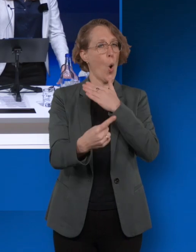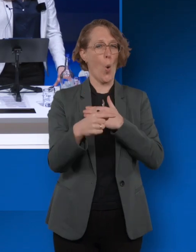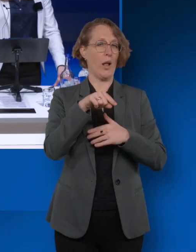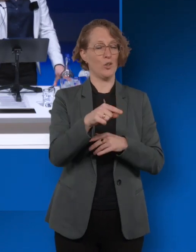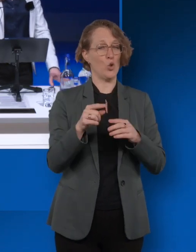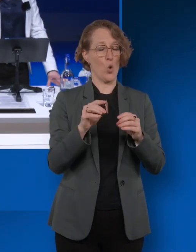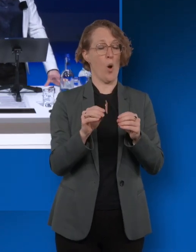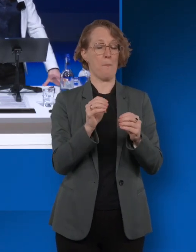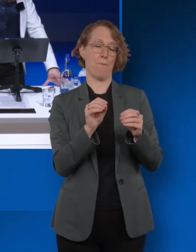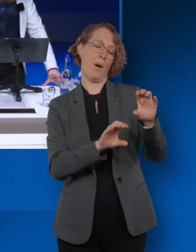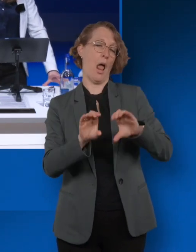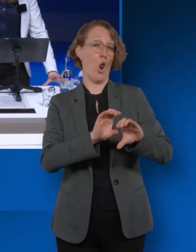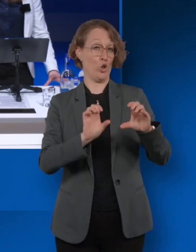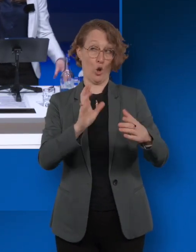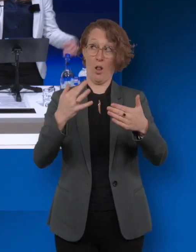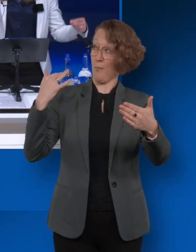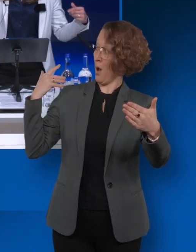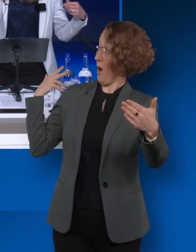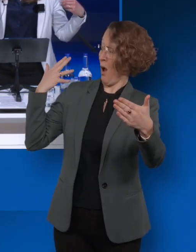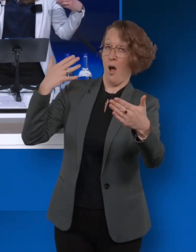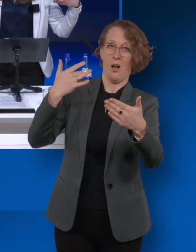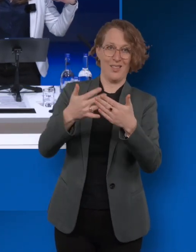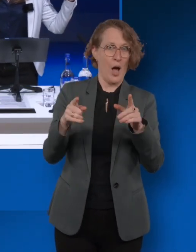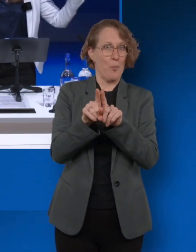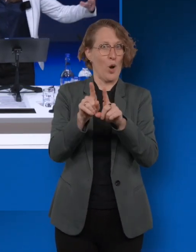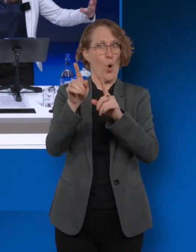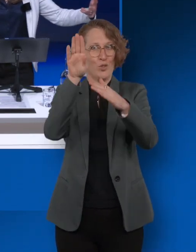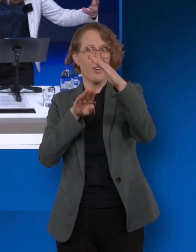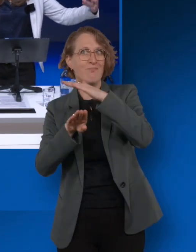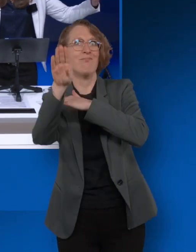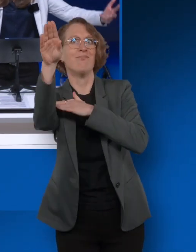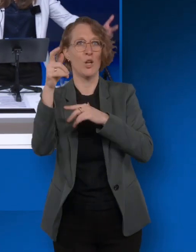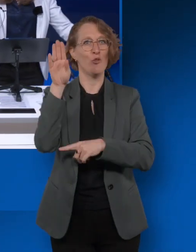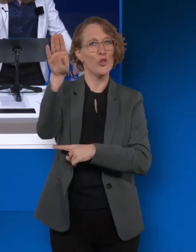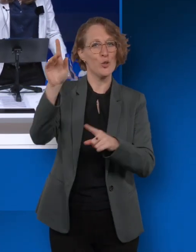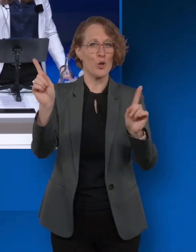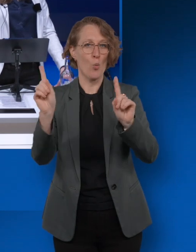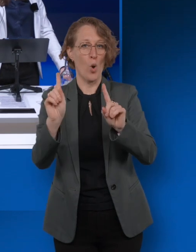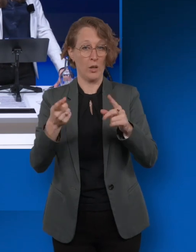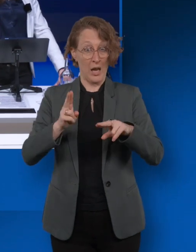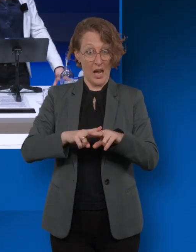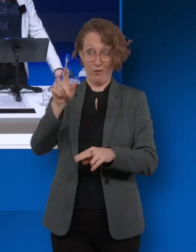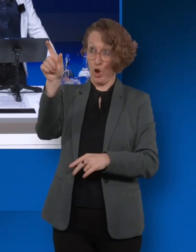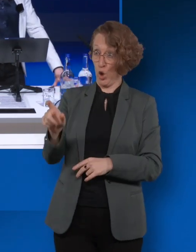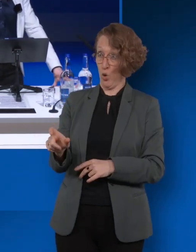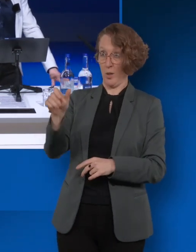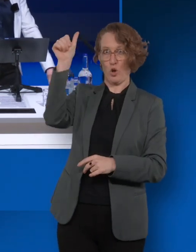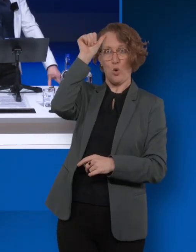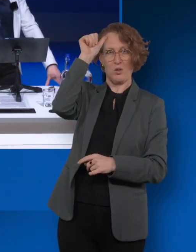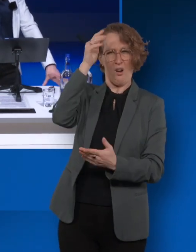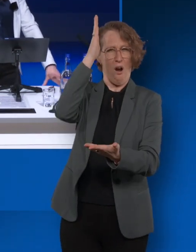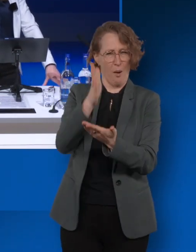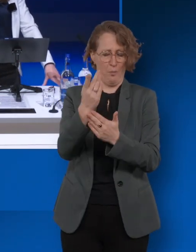relate to our biological past, it also relates to our silicon-based future. If human